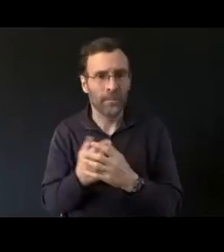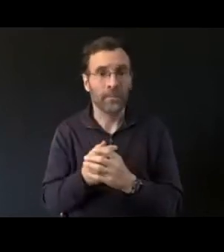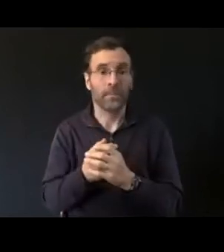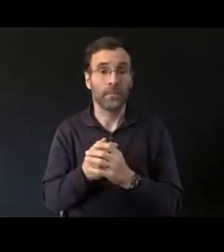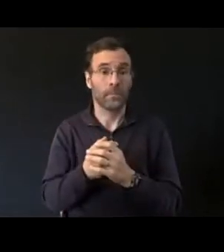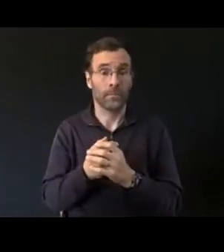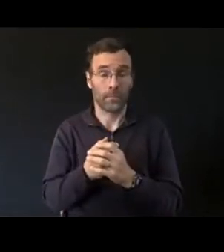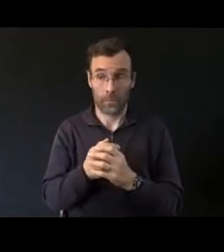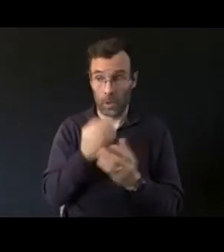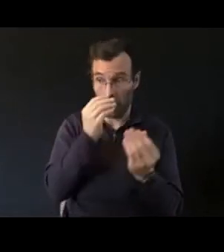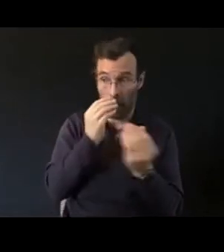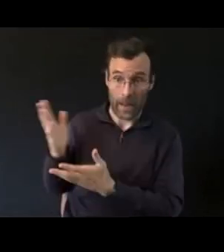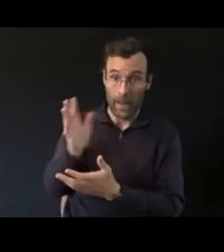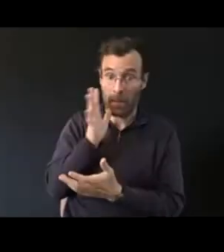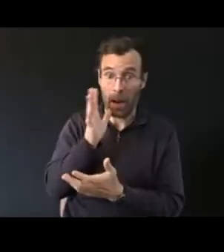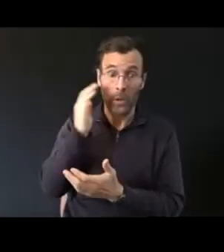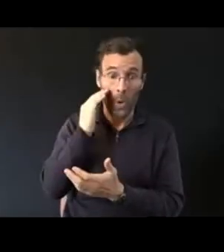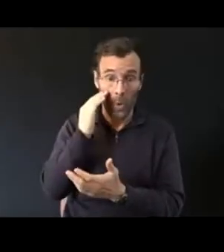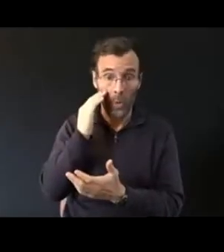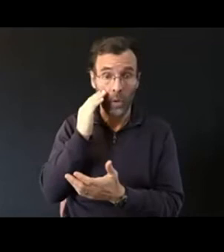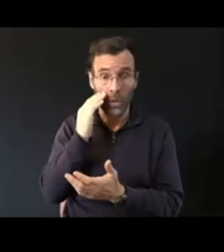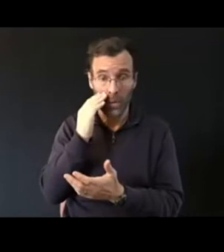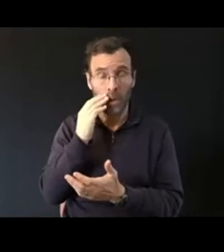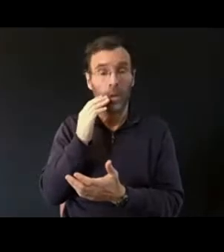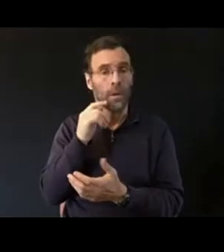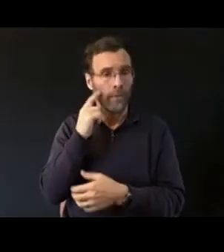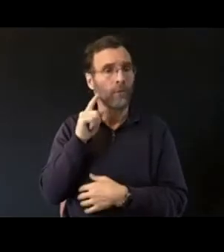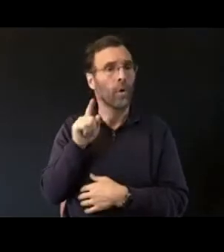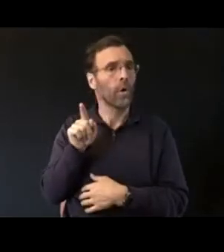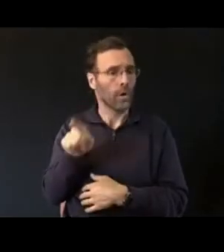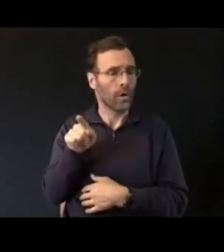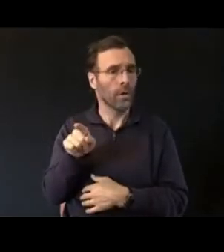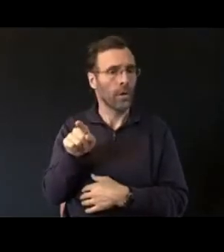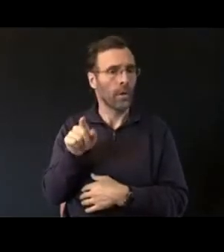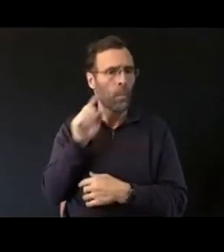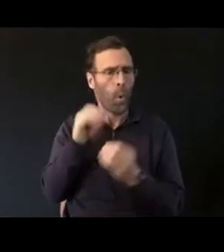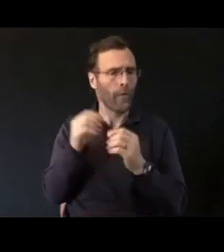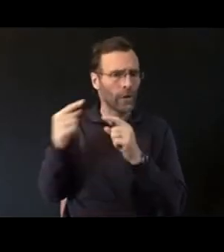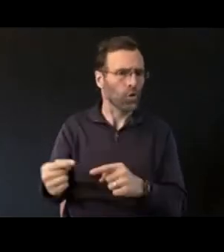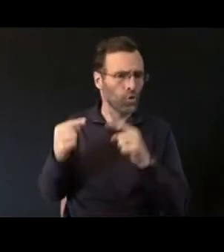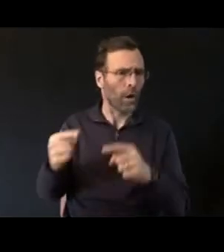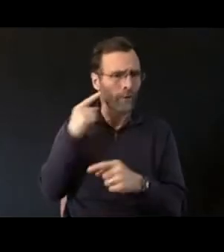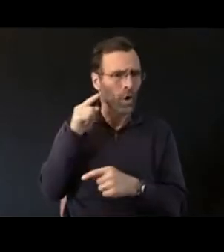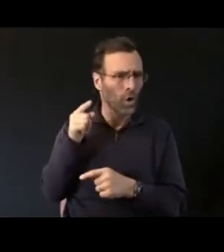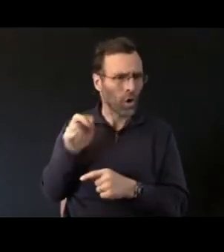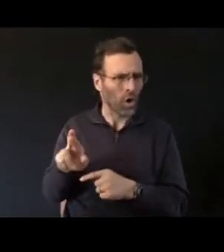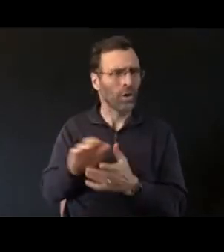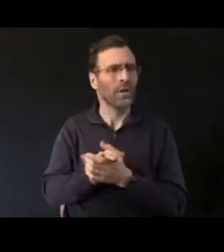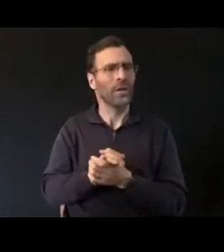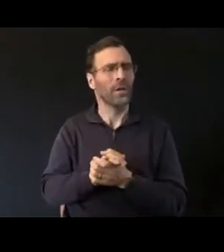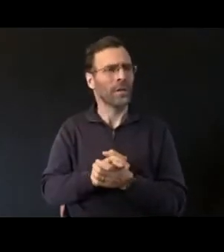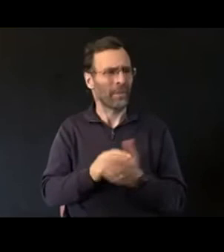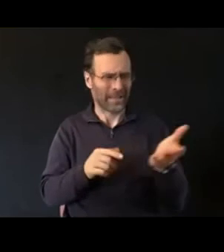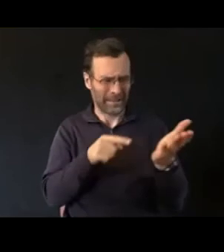my mom know that now I have to do it for her. So it was more of a struggle for her. But then even still, I'm like, what medicine is